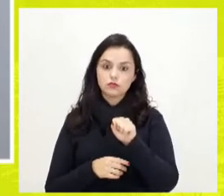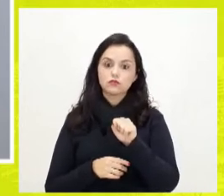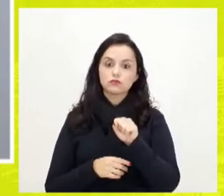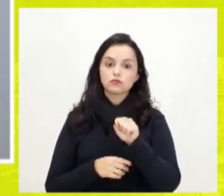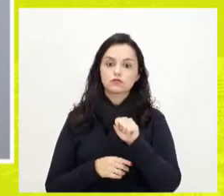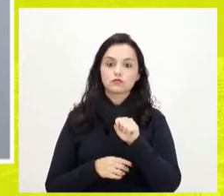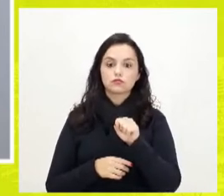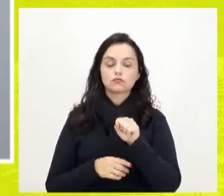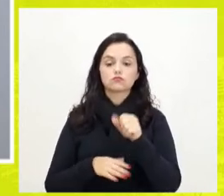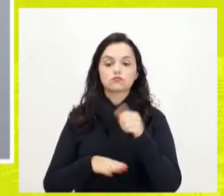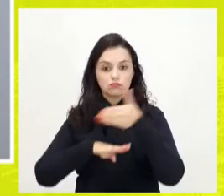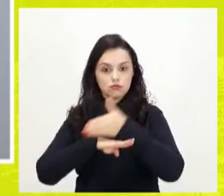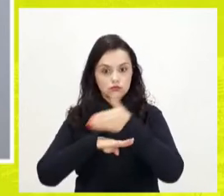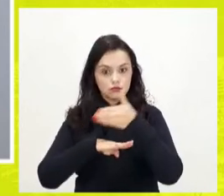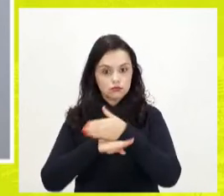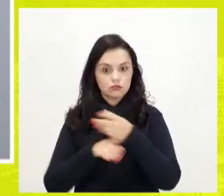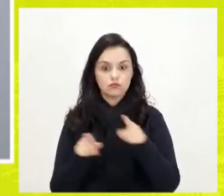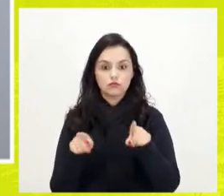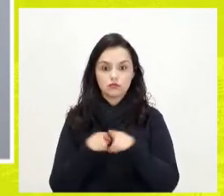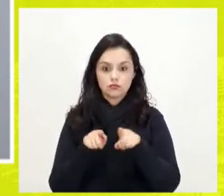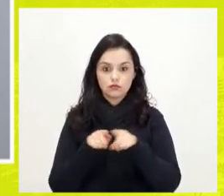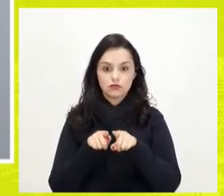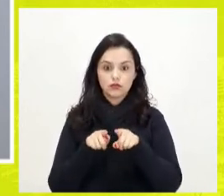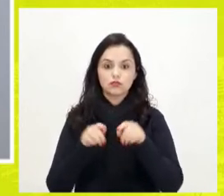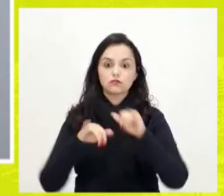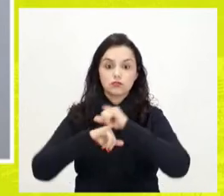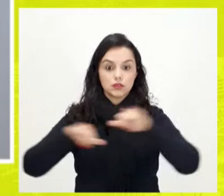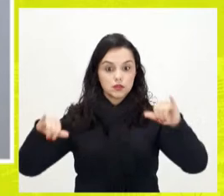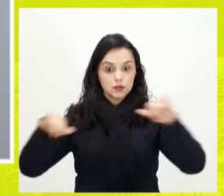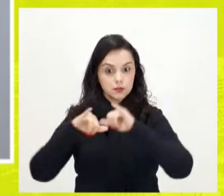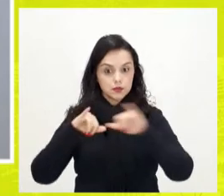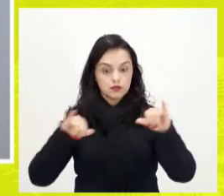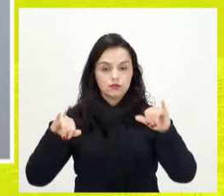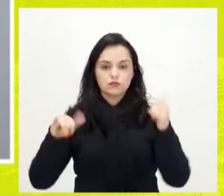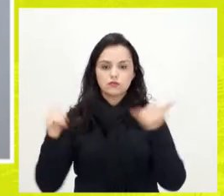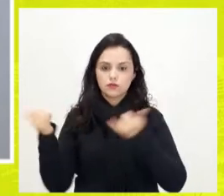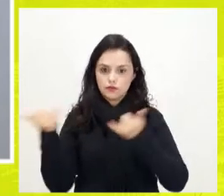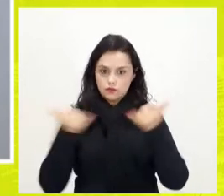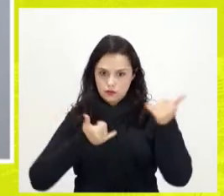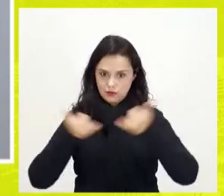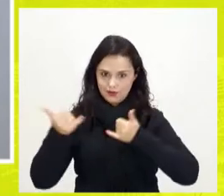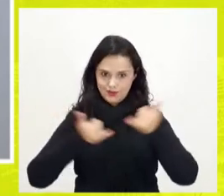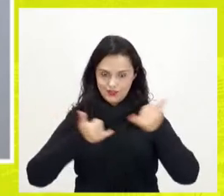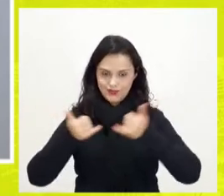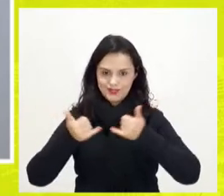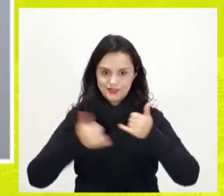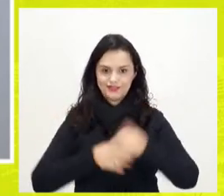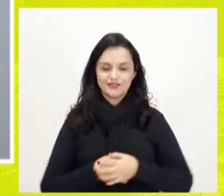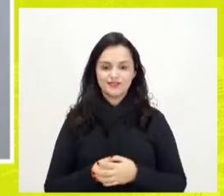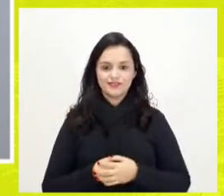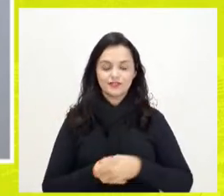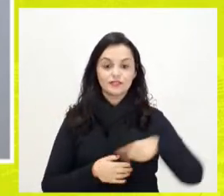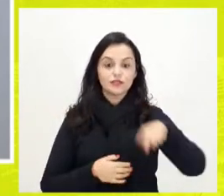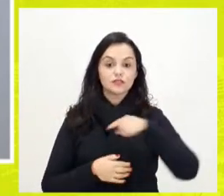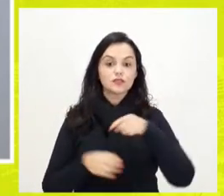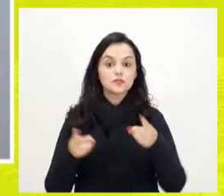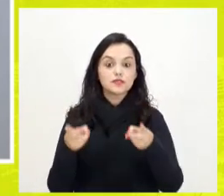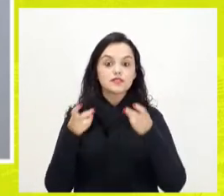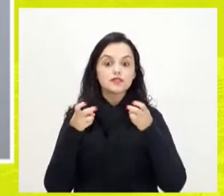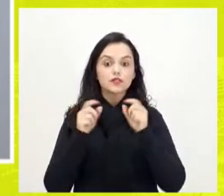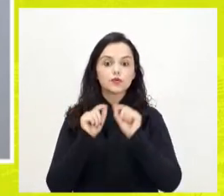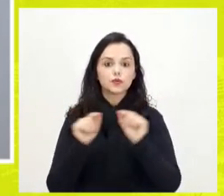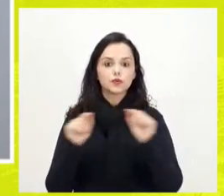with soccer clubs soccer teams they acted with information campaigns and so on and